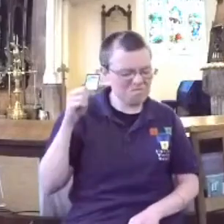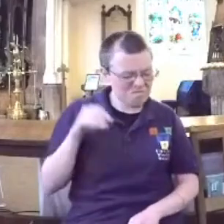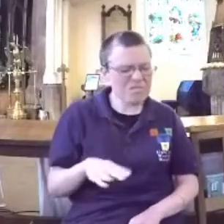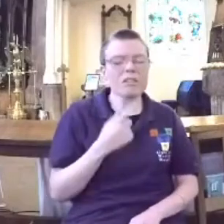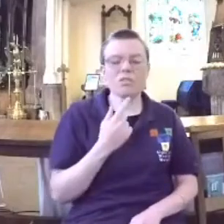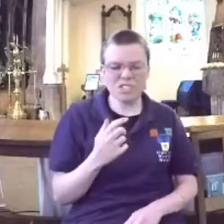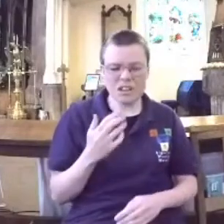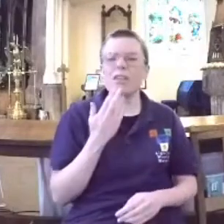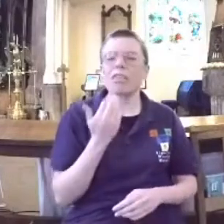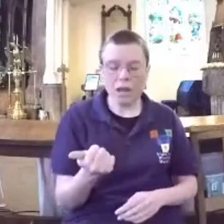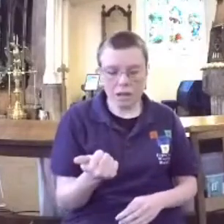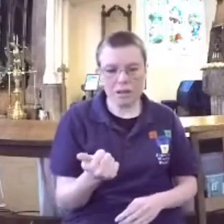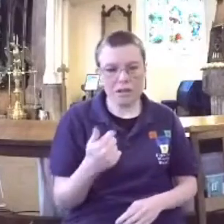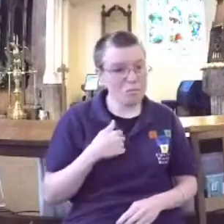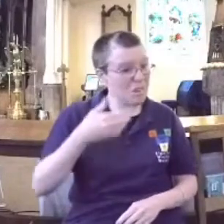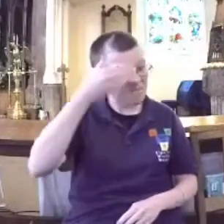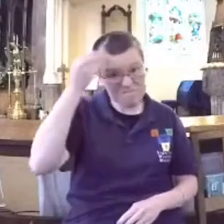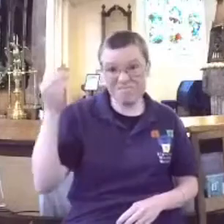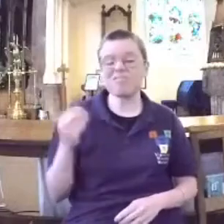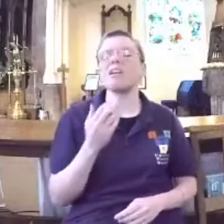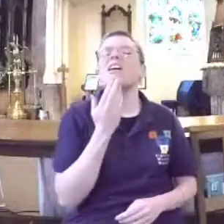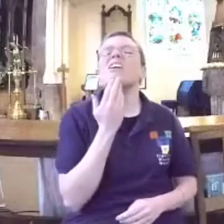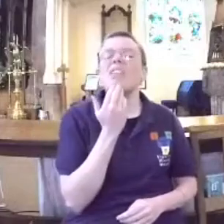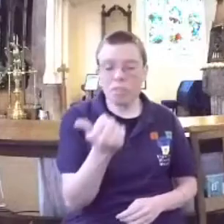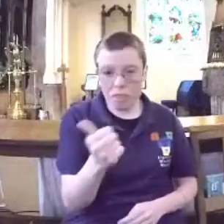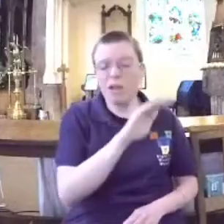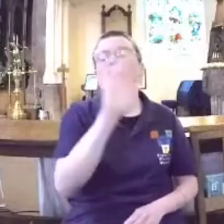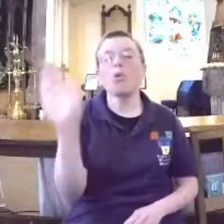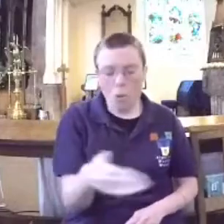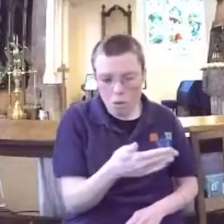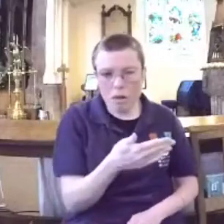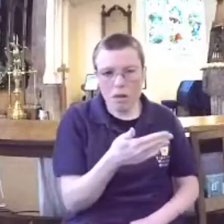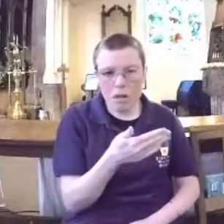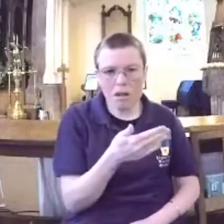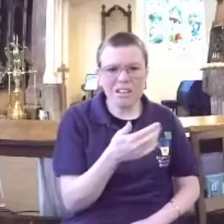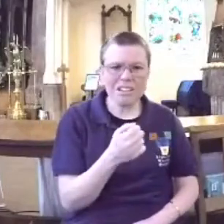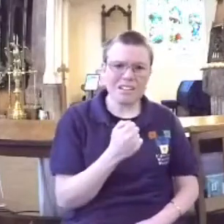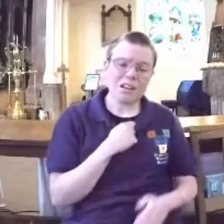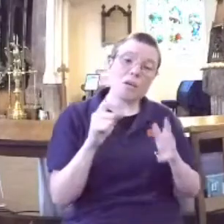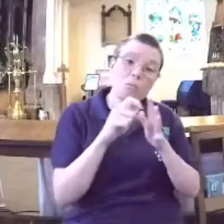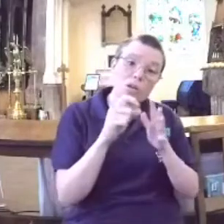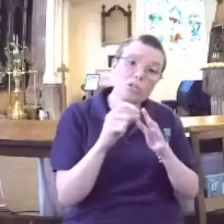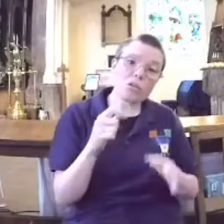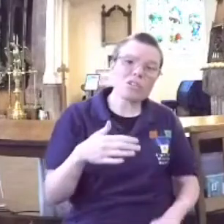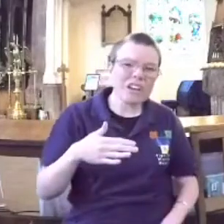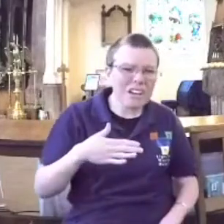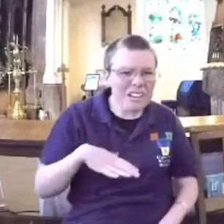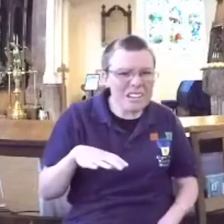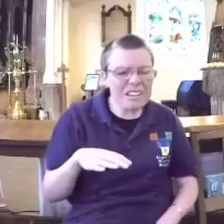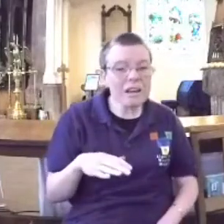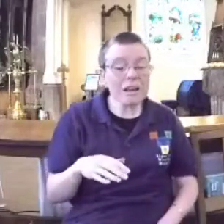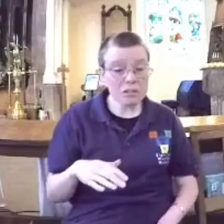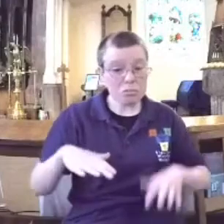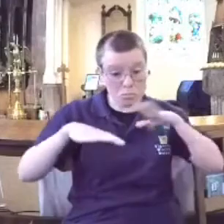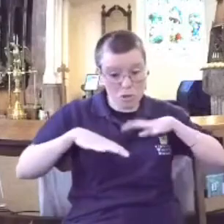remember, then I thank you all from the bottom of my heart. My daughter also needs to be properly equipped